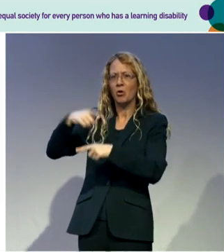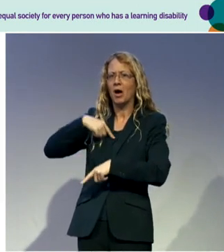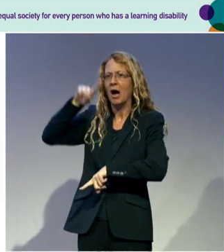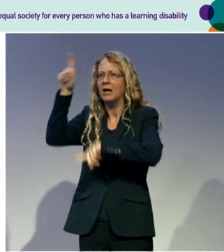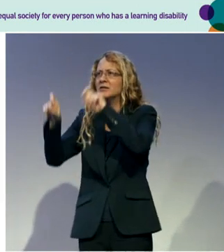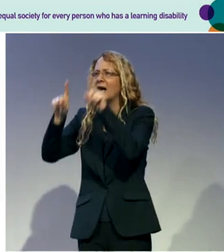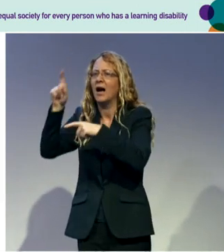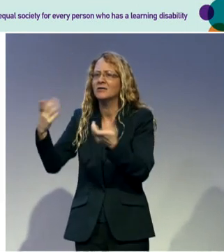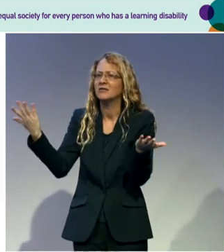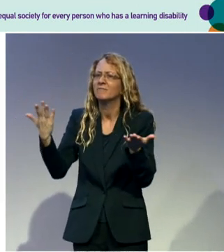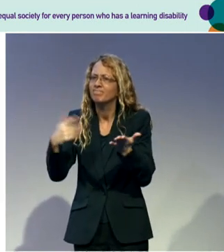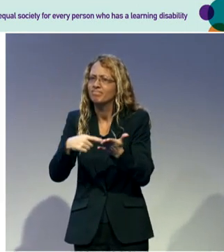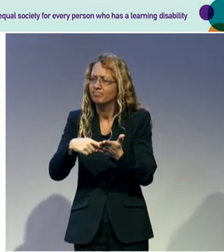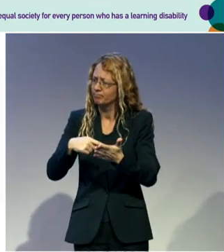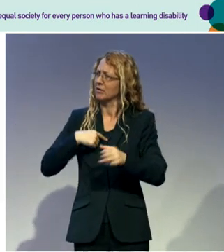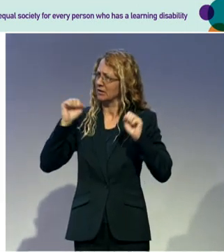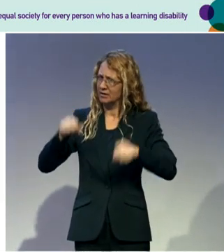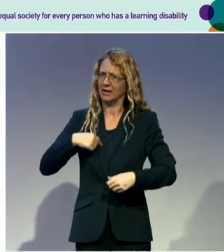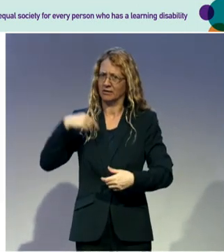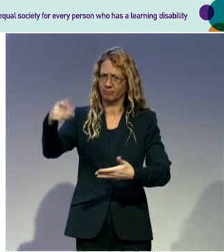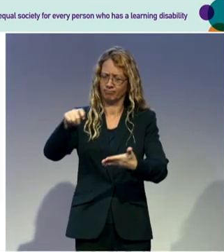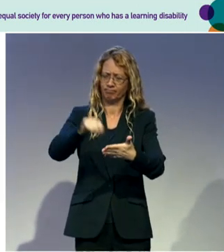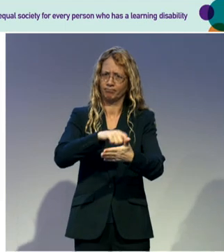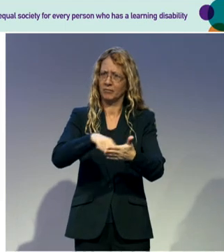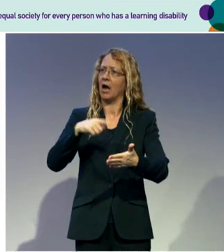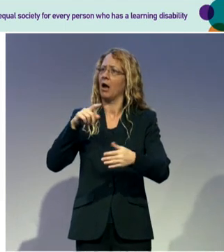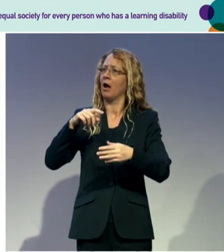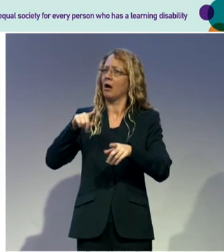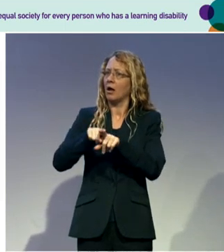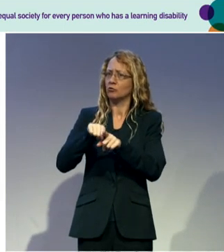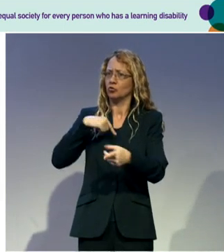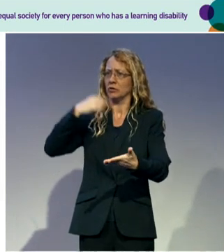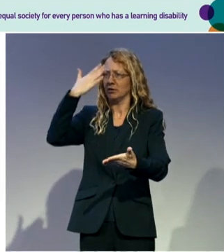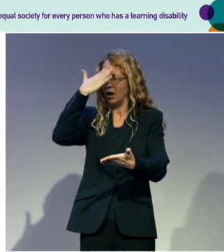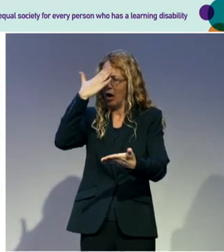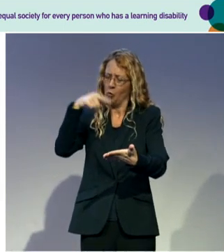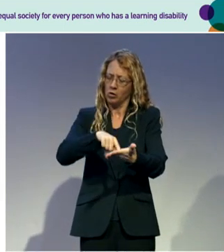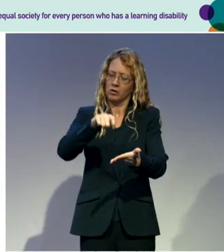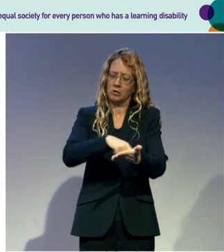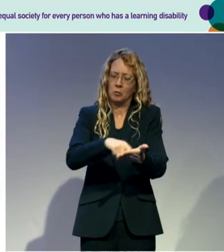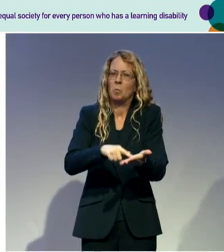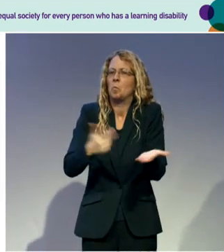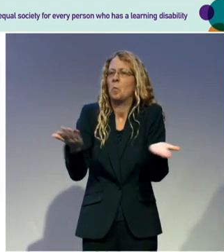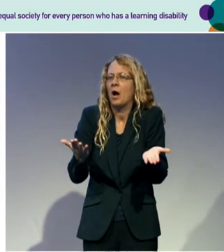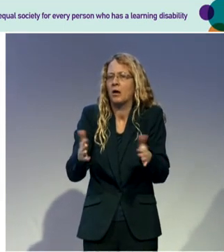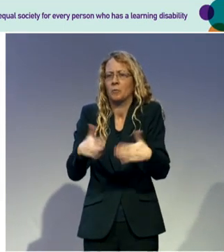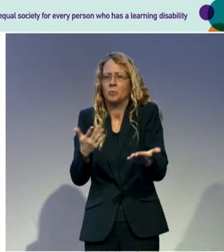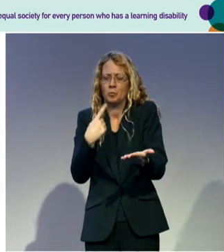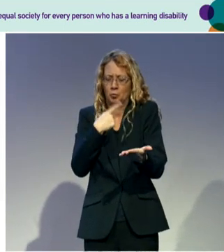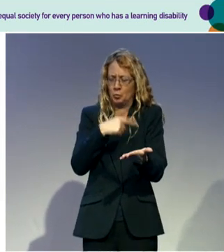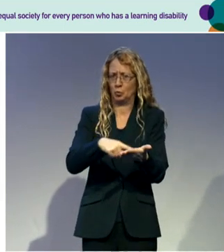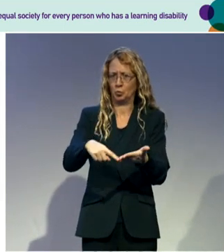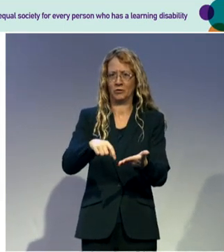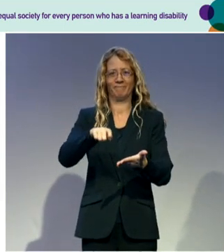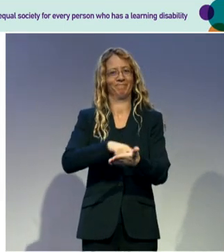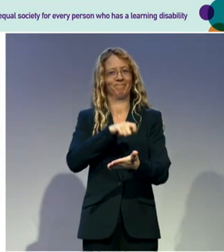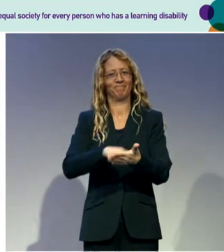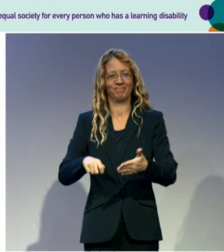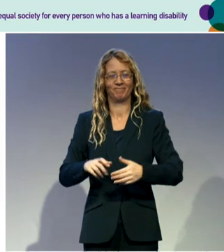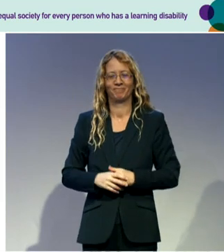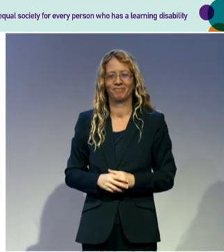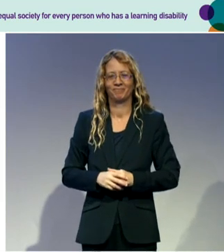my point of view across." All of this was possible thanks to funding for our ACE